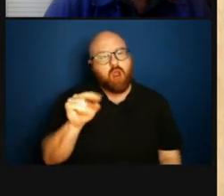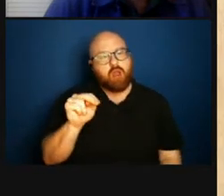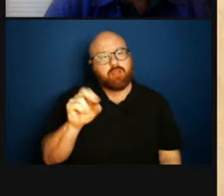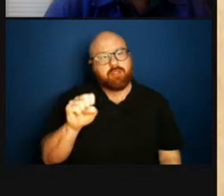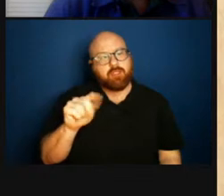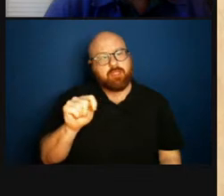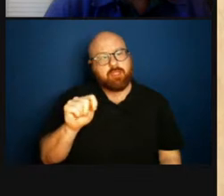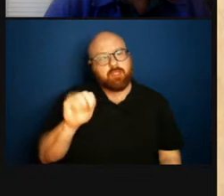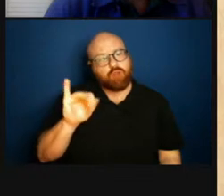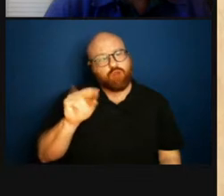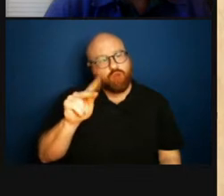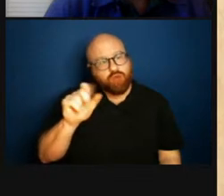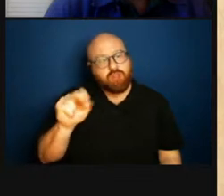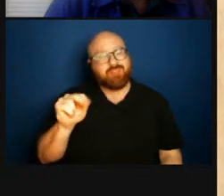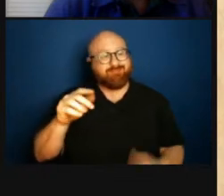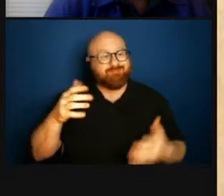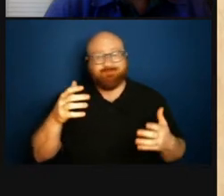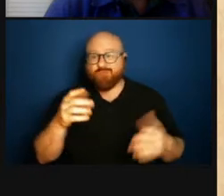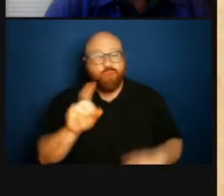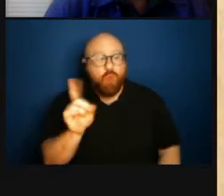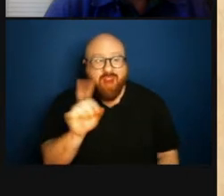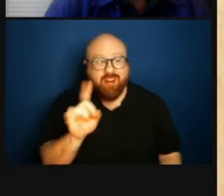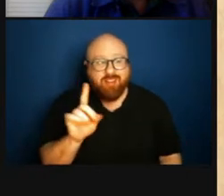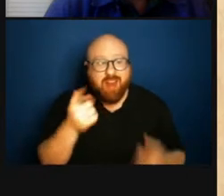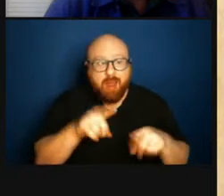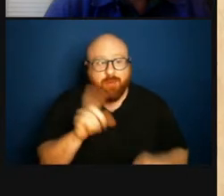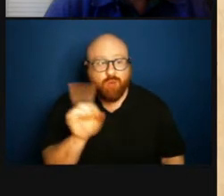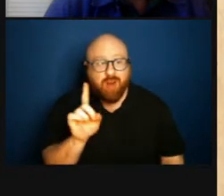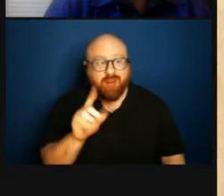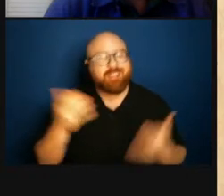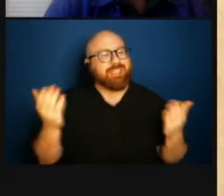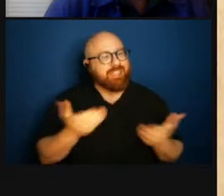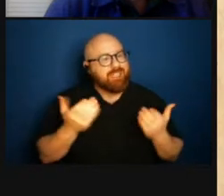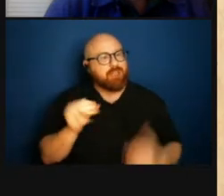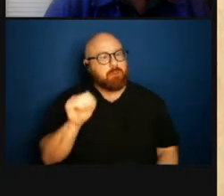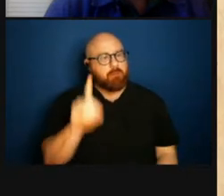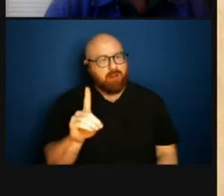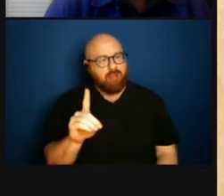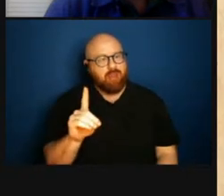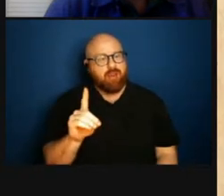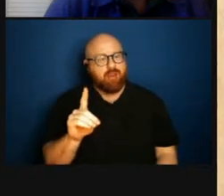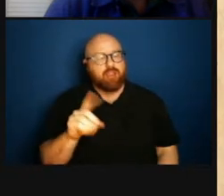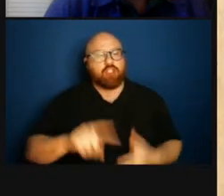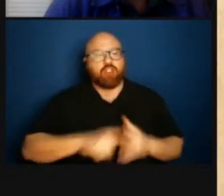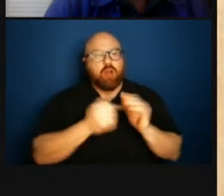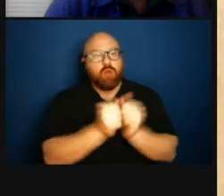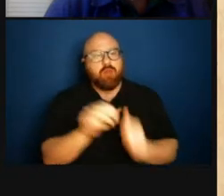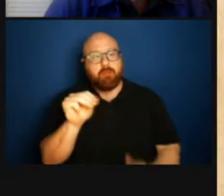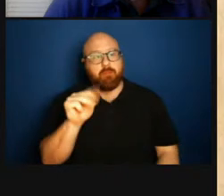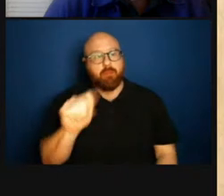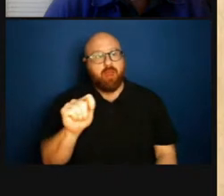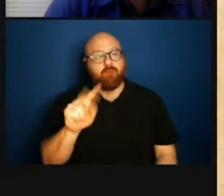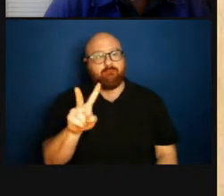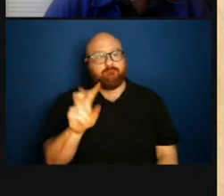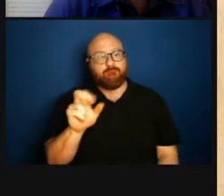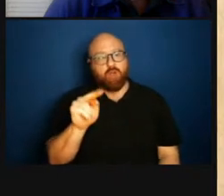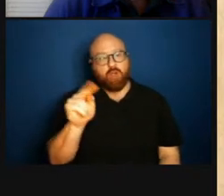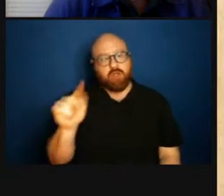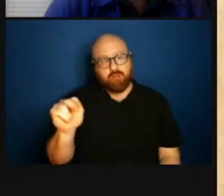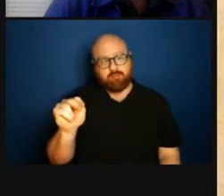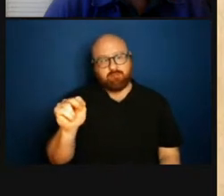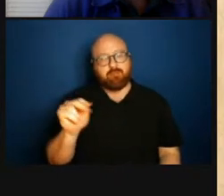came out of Maryland. It started with the Mount Vernon Conference, deciding who owned the Potomac River. It was Maryland, by the